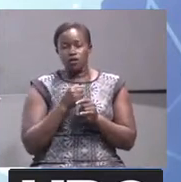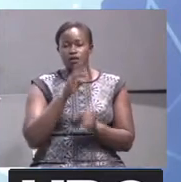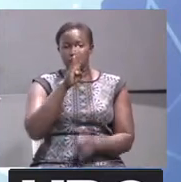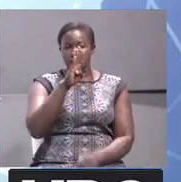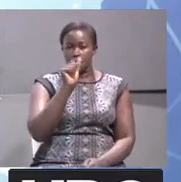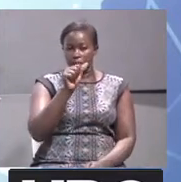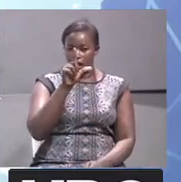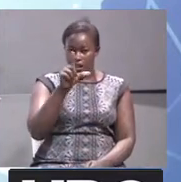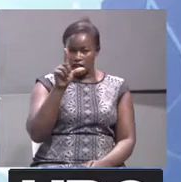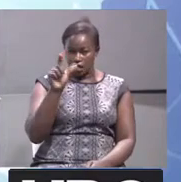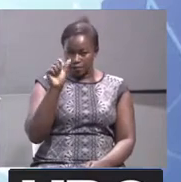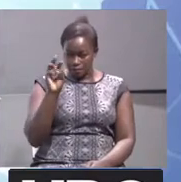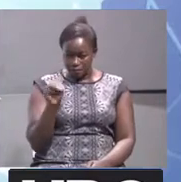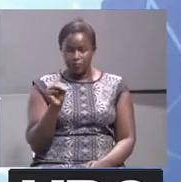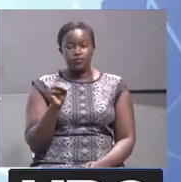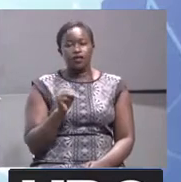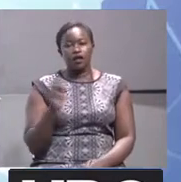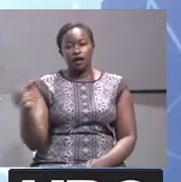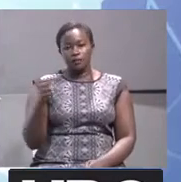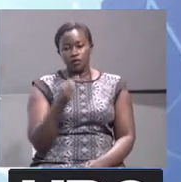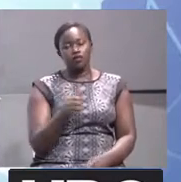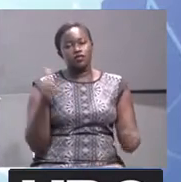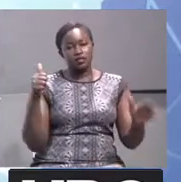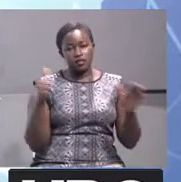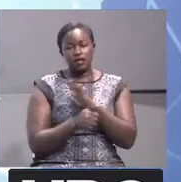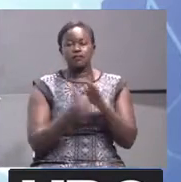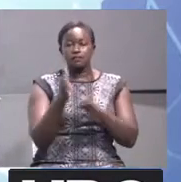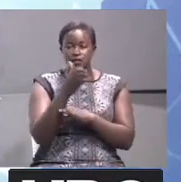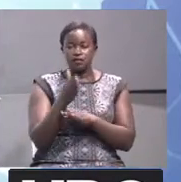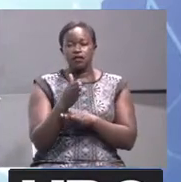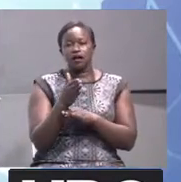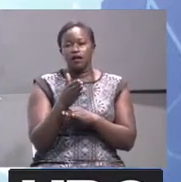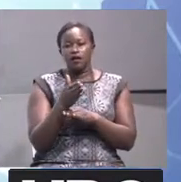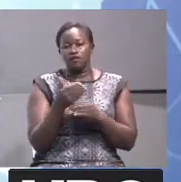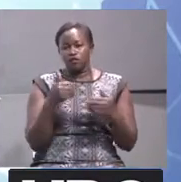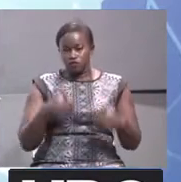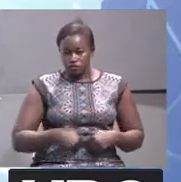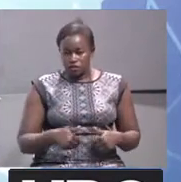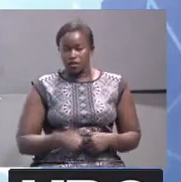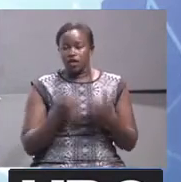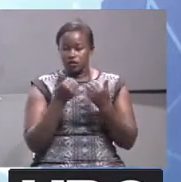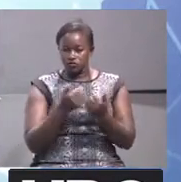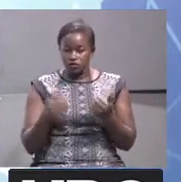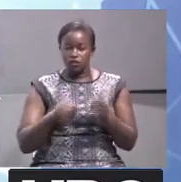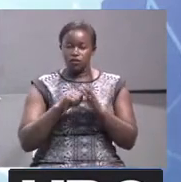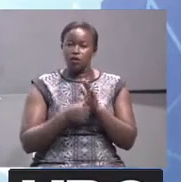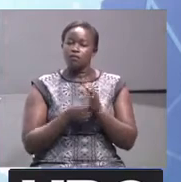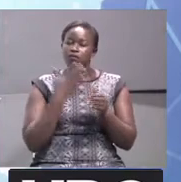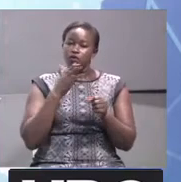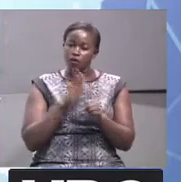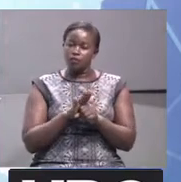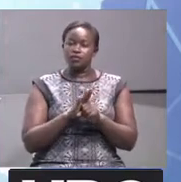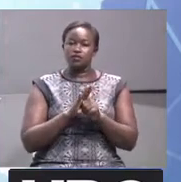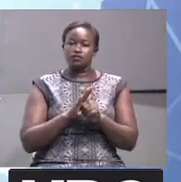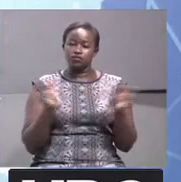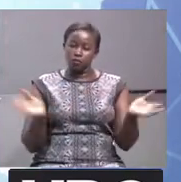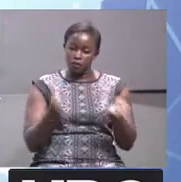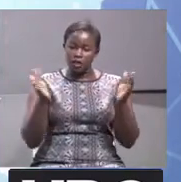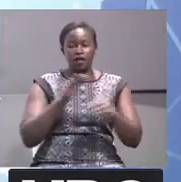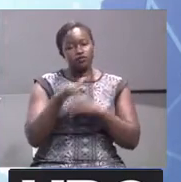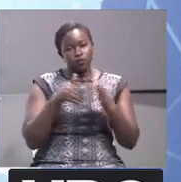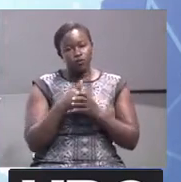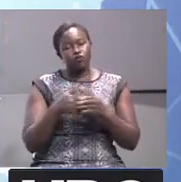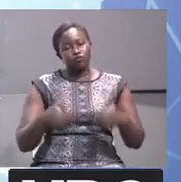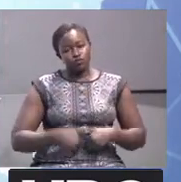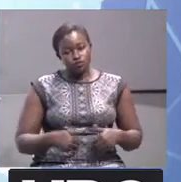who was appointed Minister of State for Youth and Children Affairs, committed to mobilize all the youth against poverty. This was